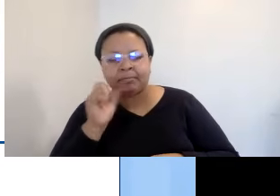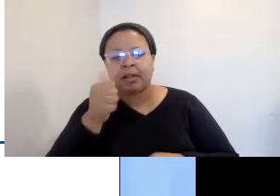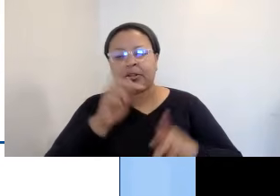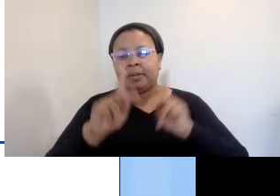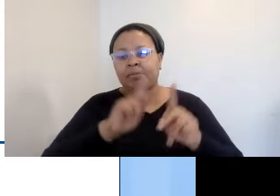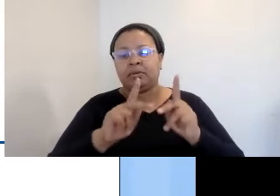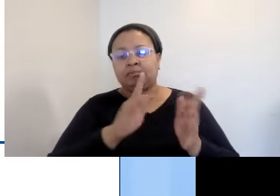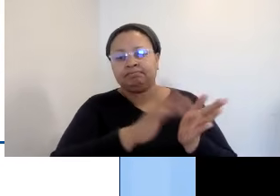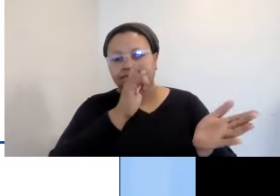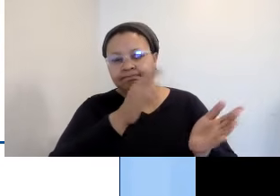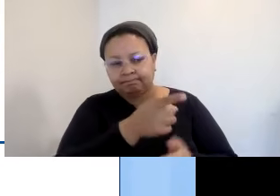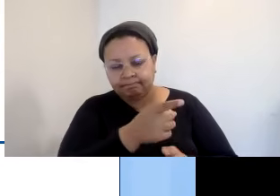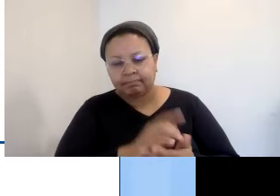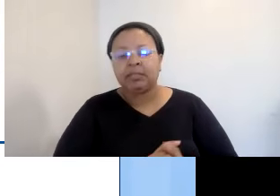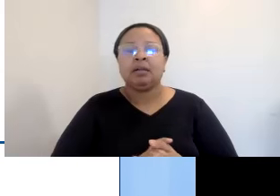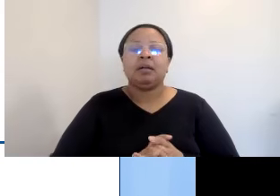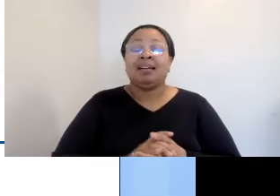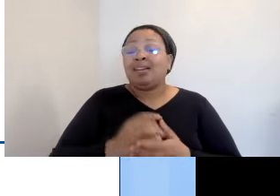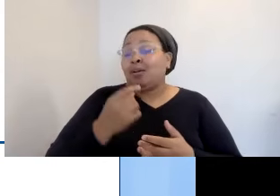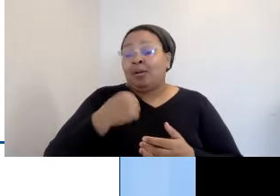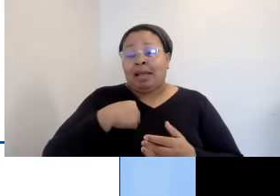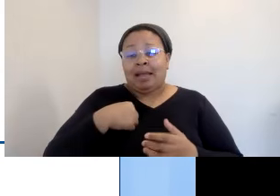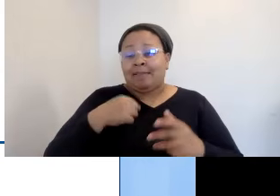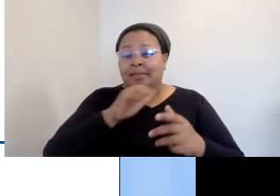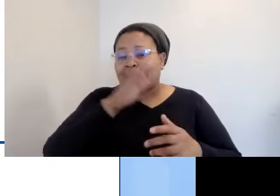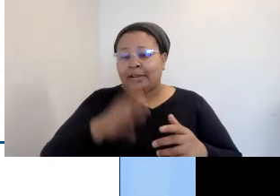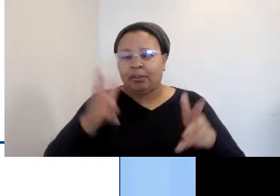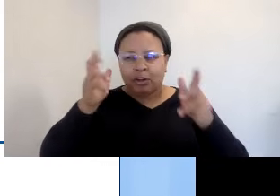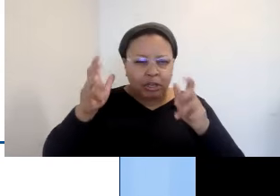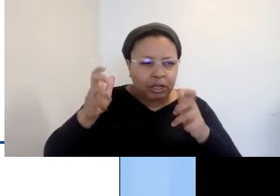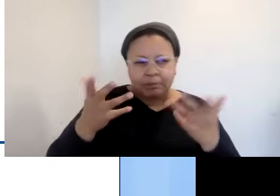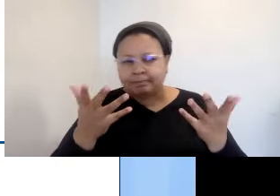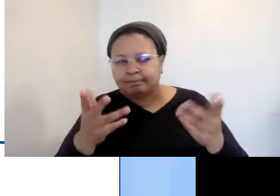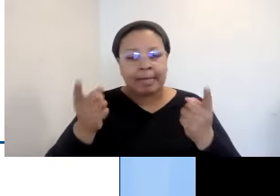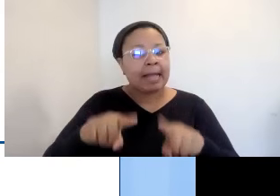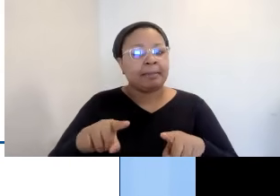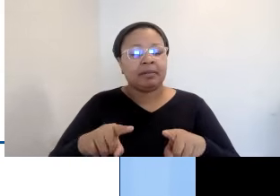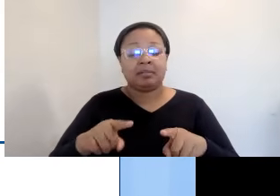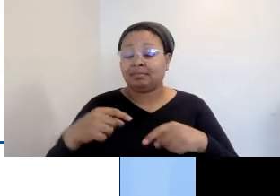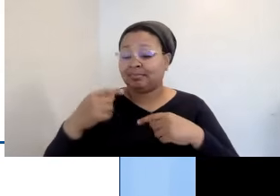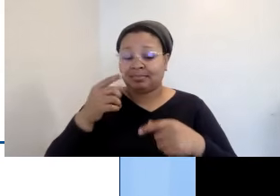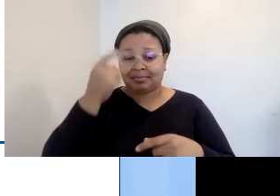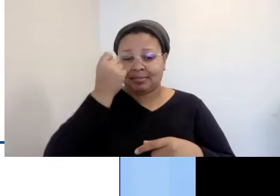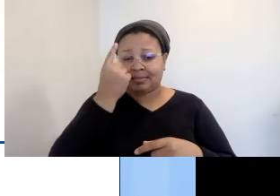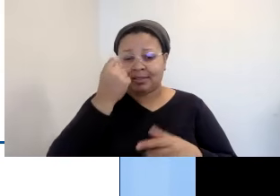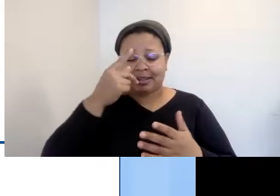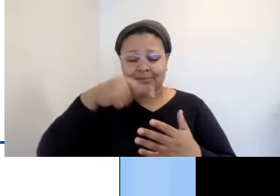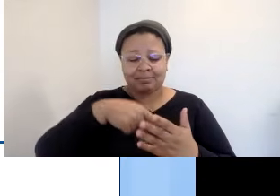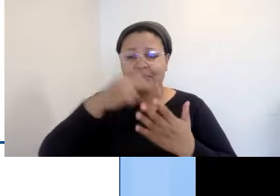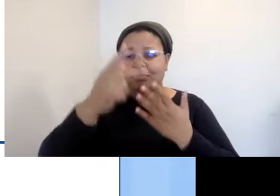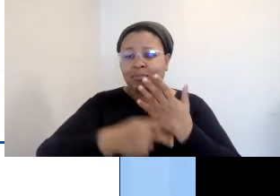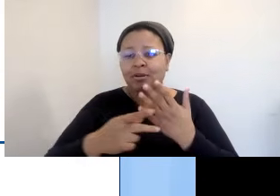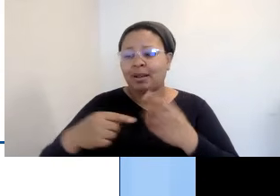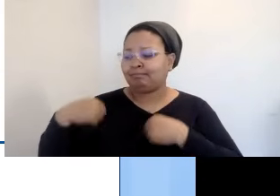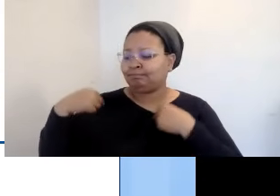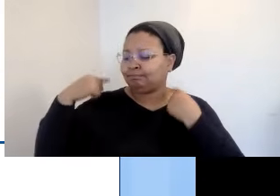before. I haven't heard anything. So, and these programs have been going on since, I would say, the first